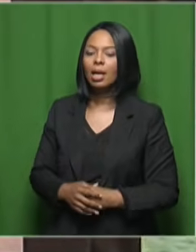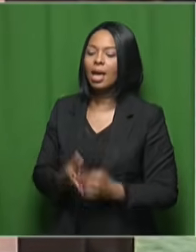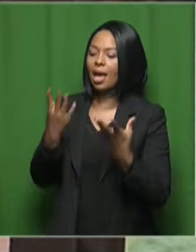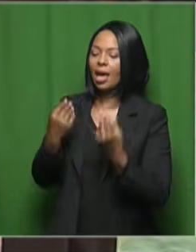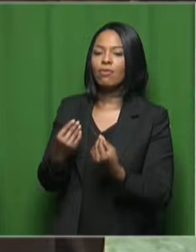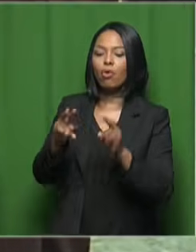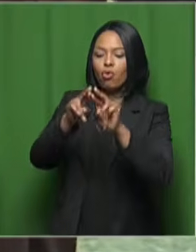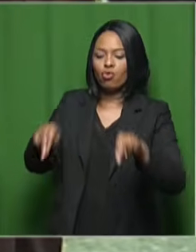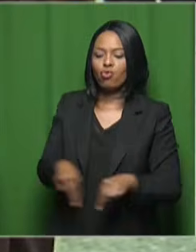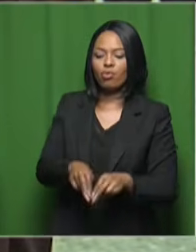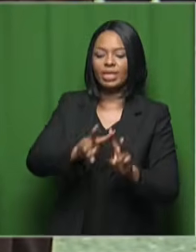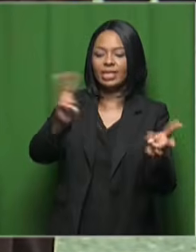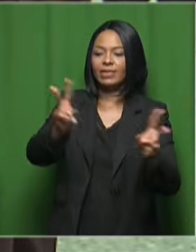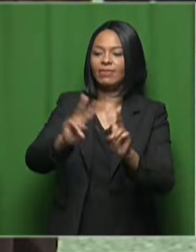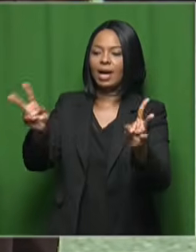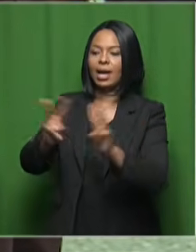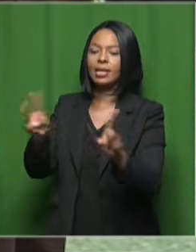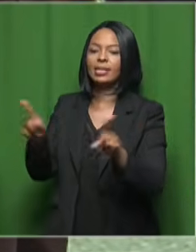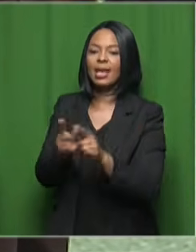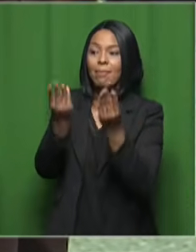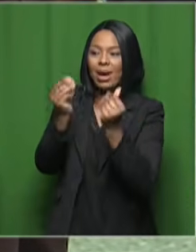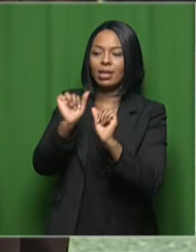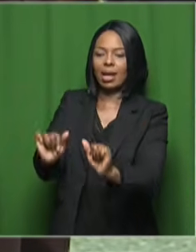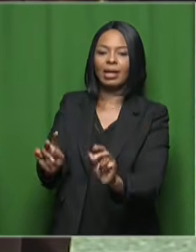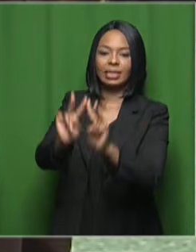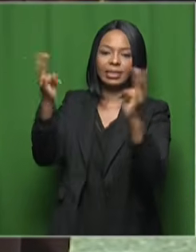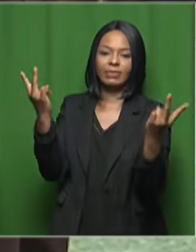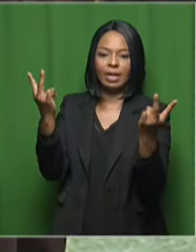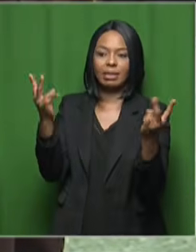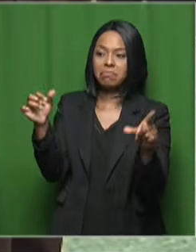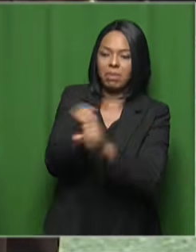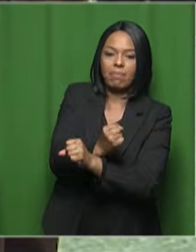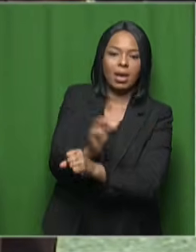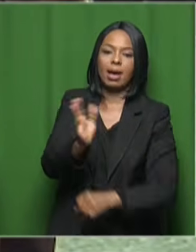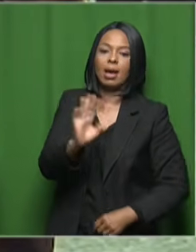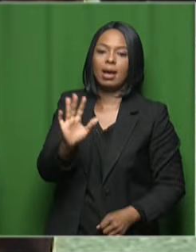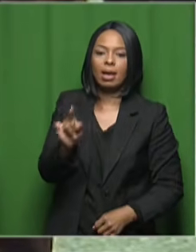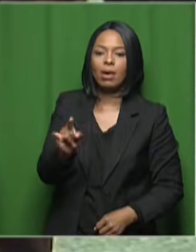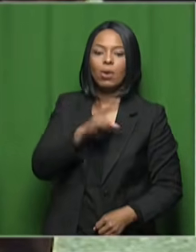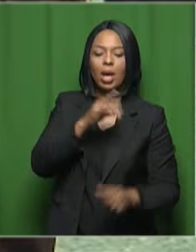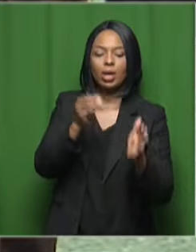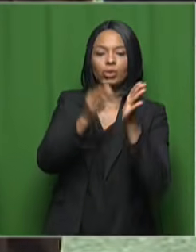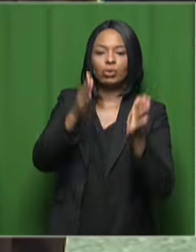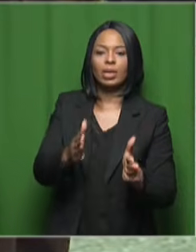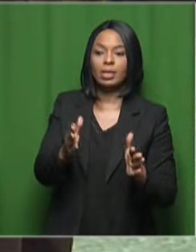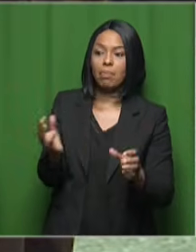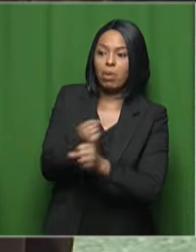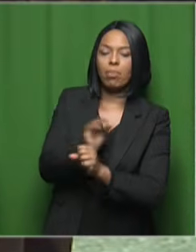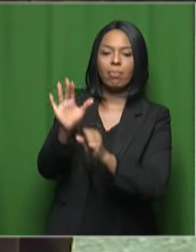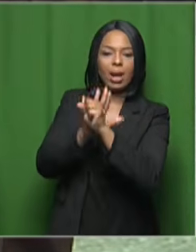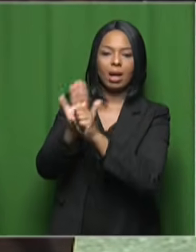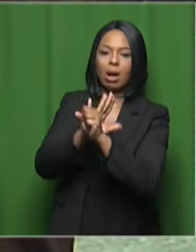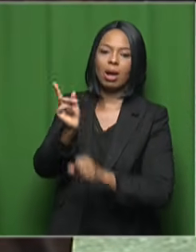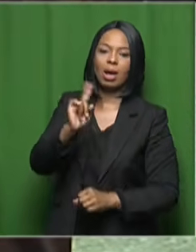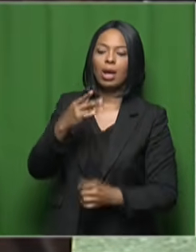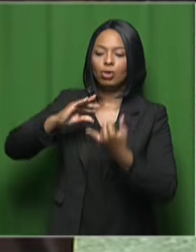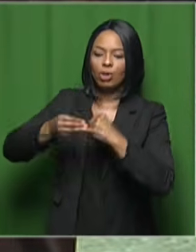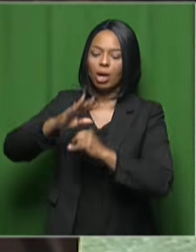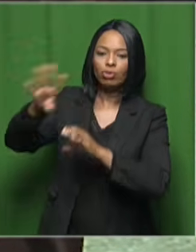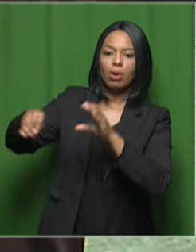types with different room prices, simply because students don't come from the same background. We're trying to